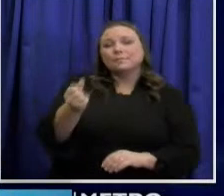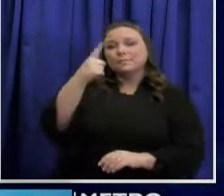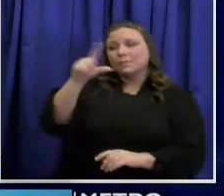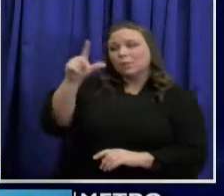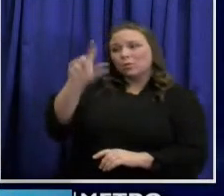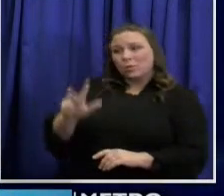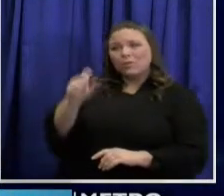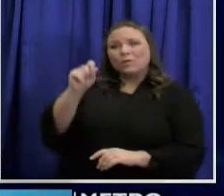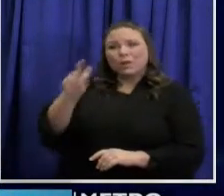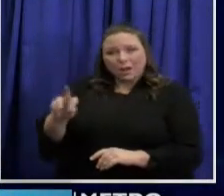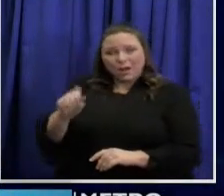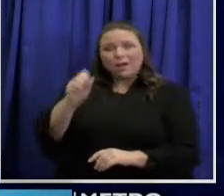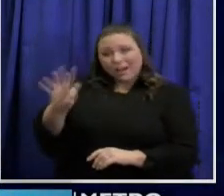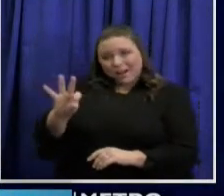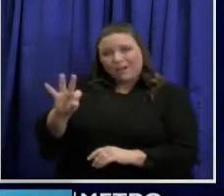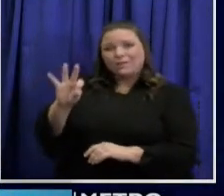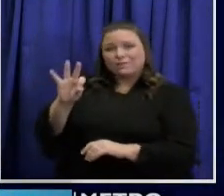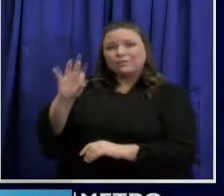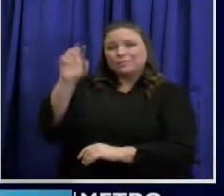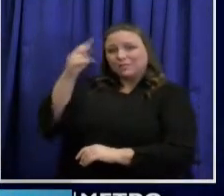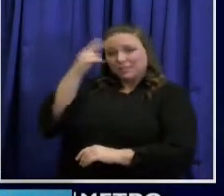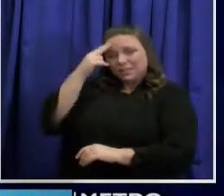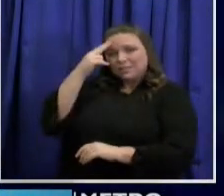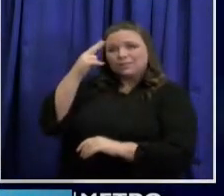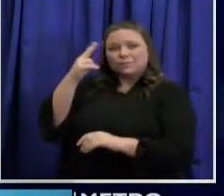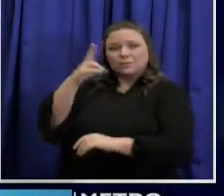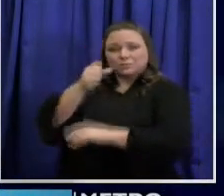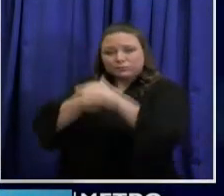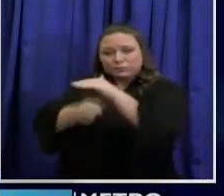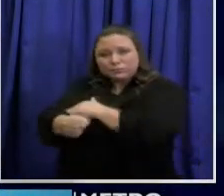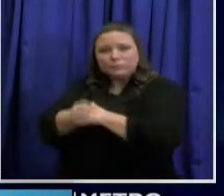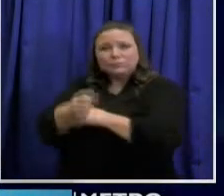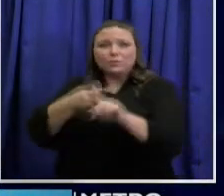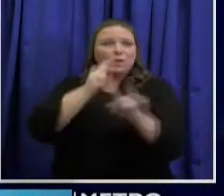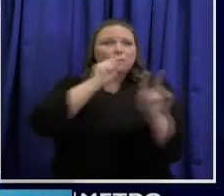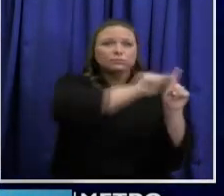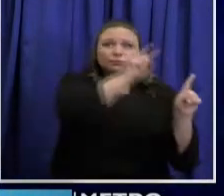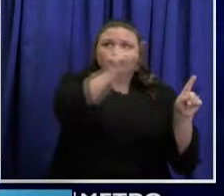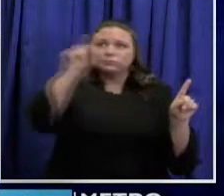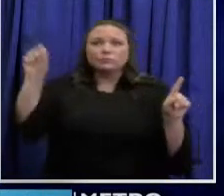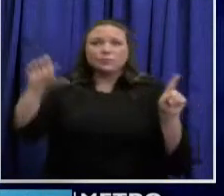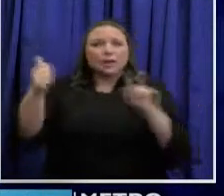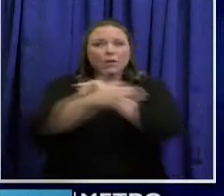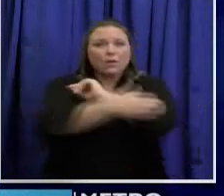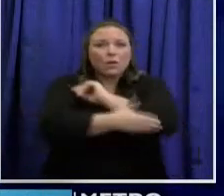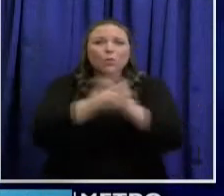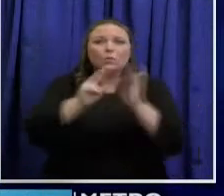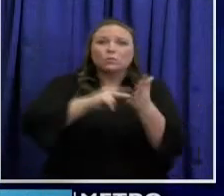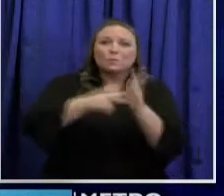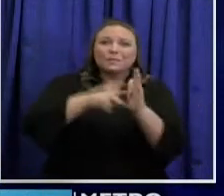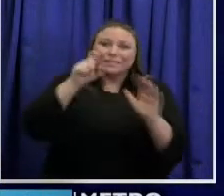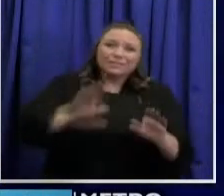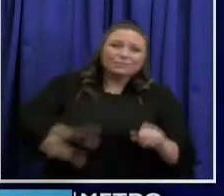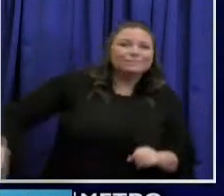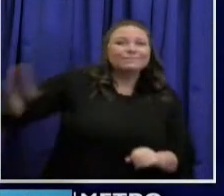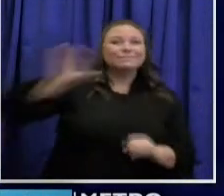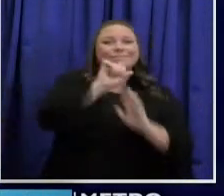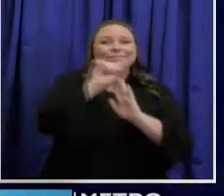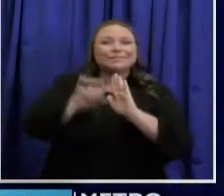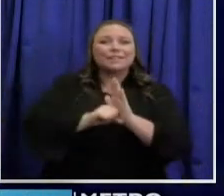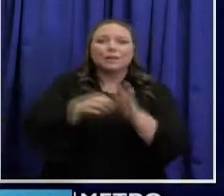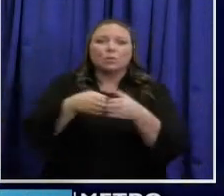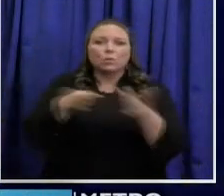COVID patients in Nashville hospitals are from other counties, which speaks to the need for a regional and statewide